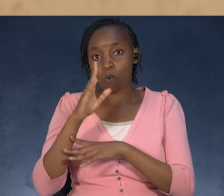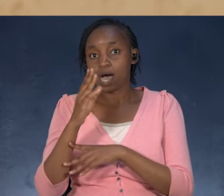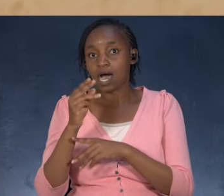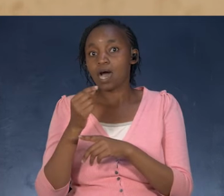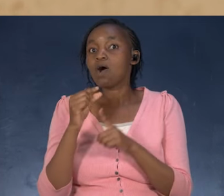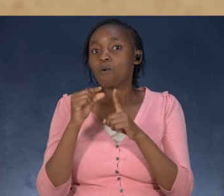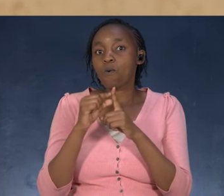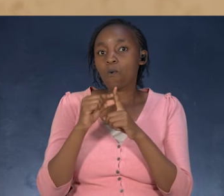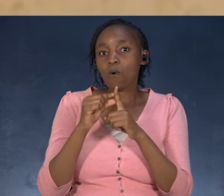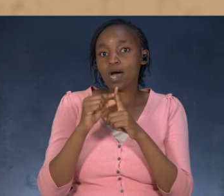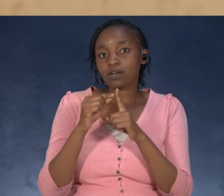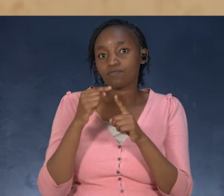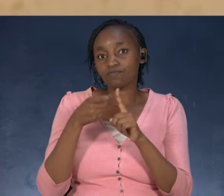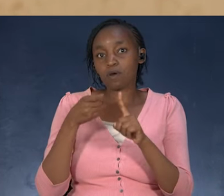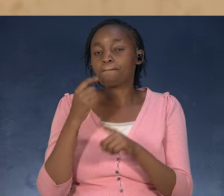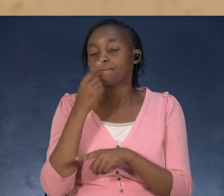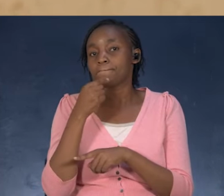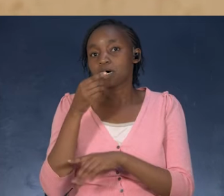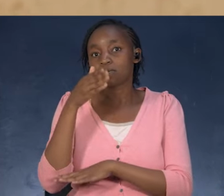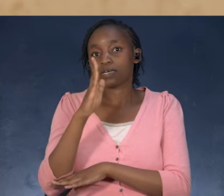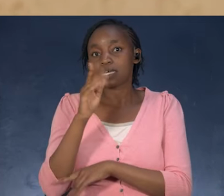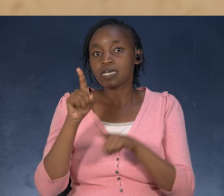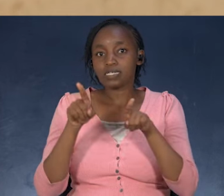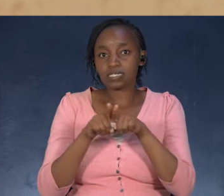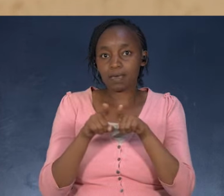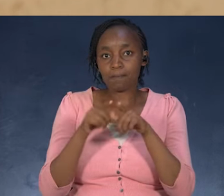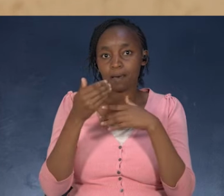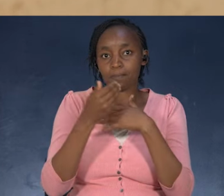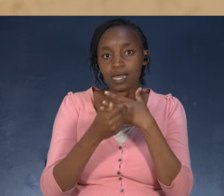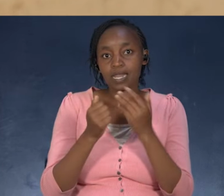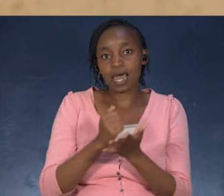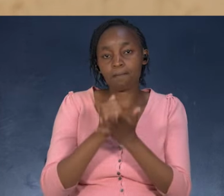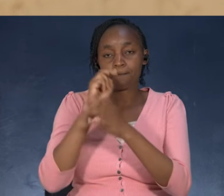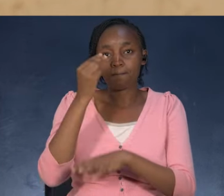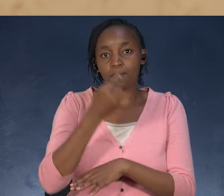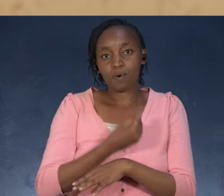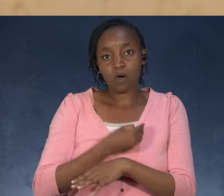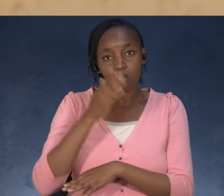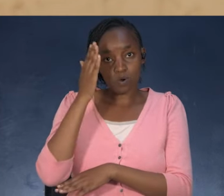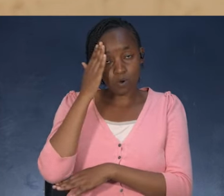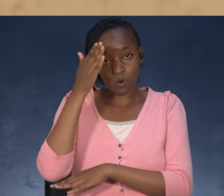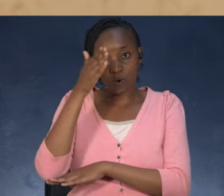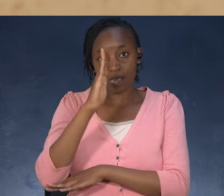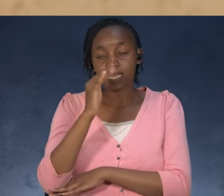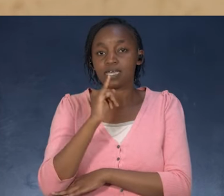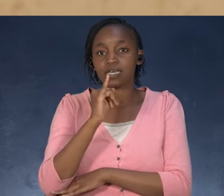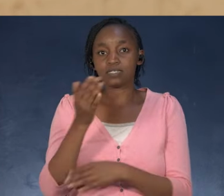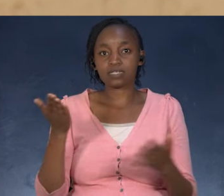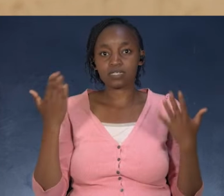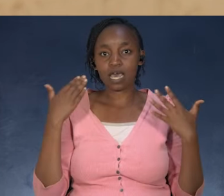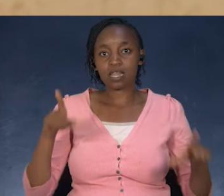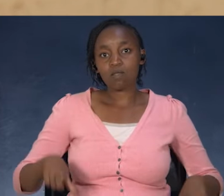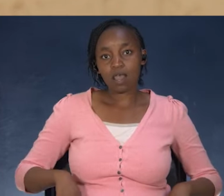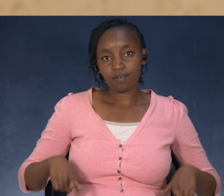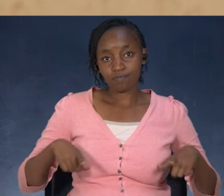God. The word of God is like food for us. It is like bread that builds us up. Getting to know God